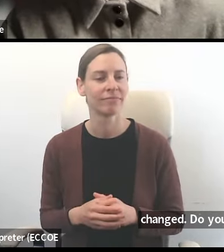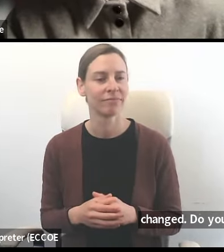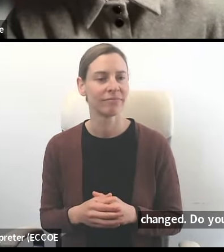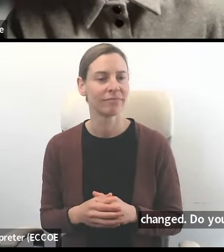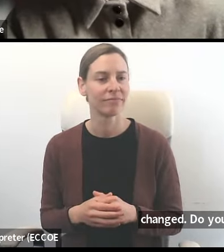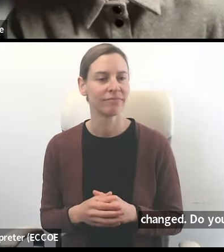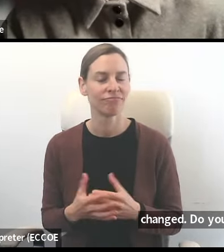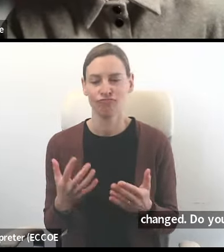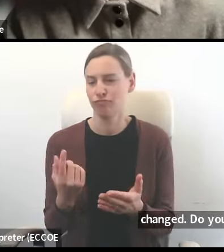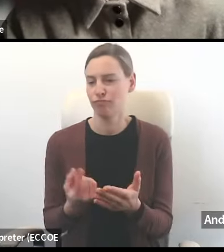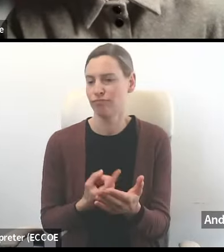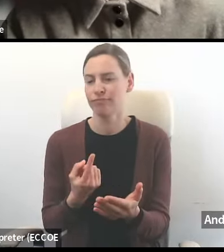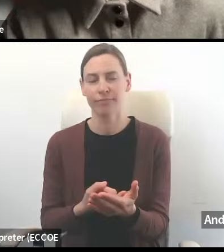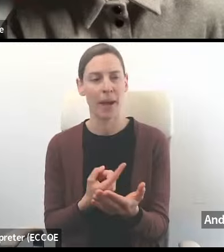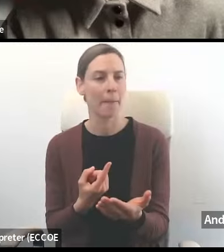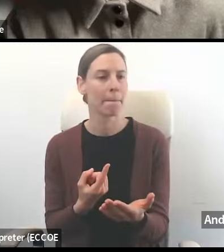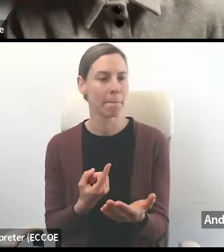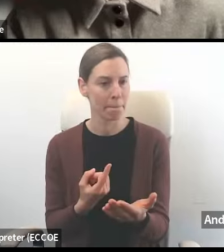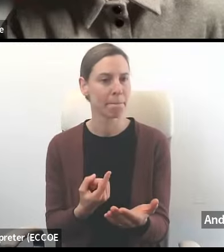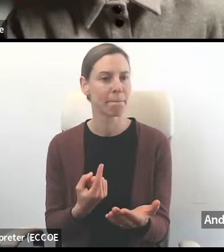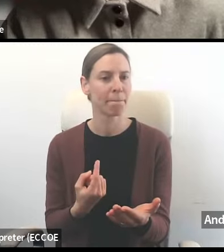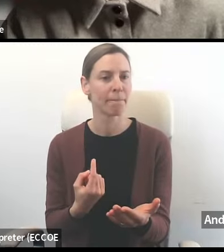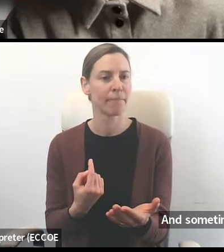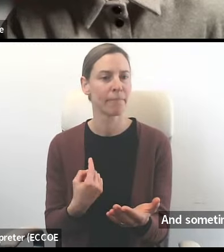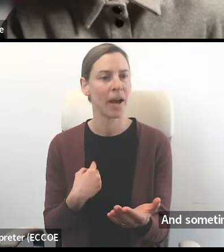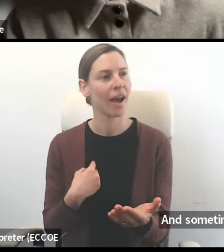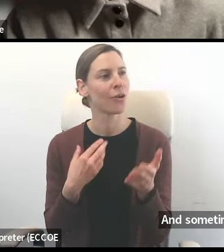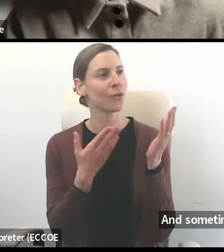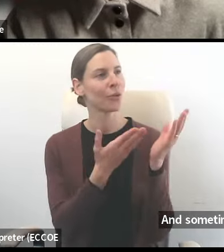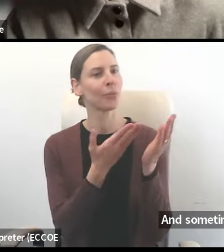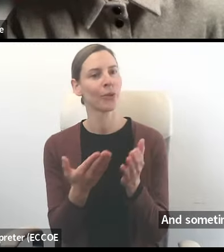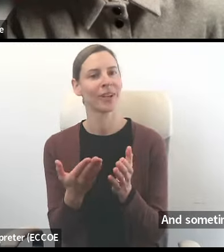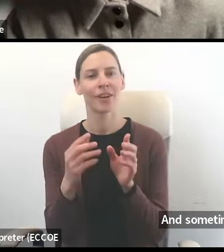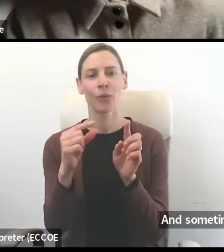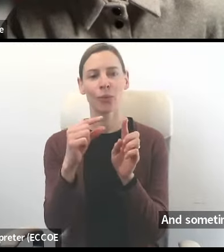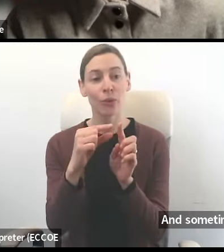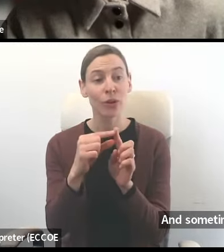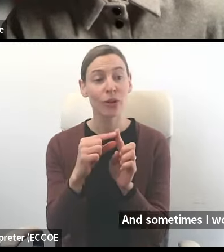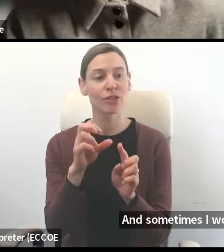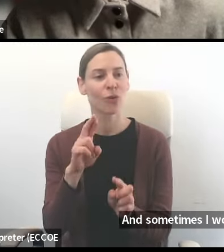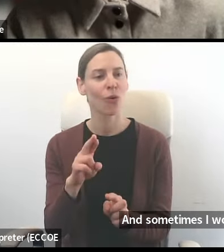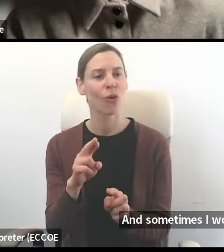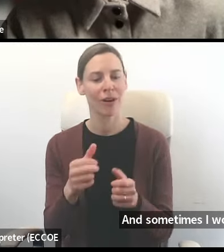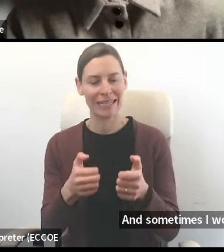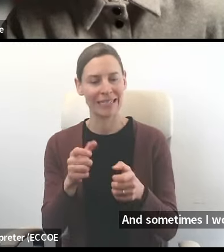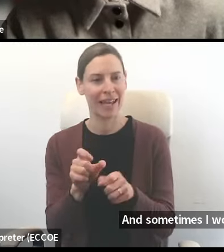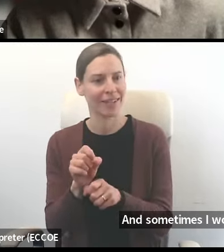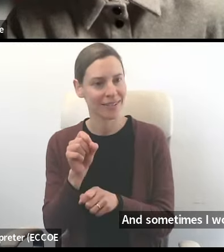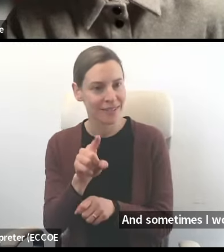bring some words or text messages, but they